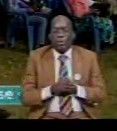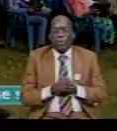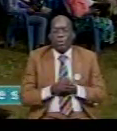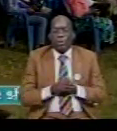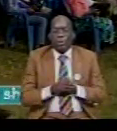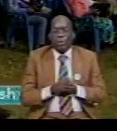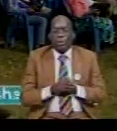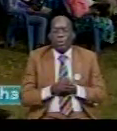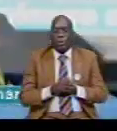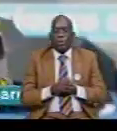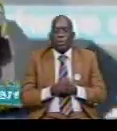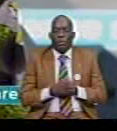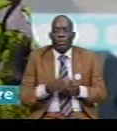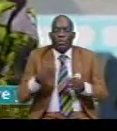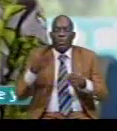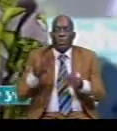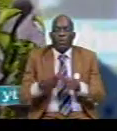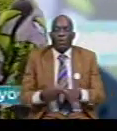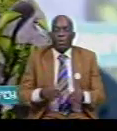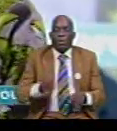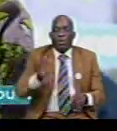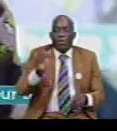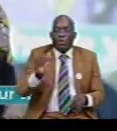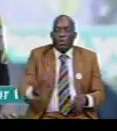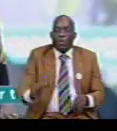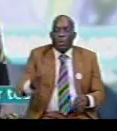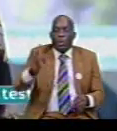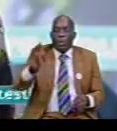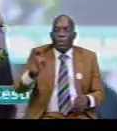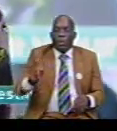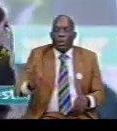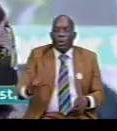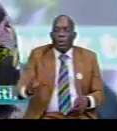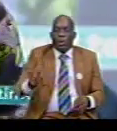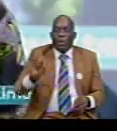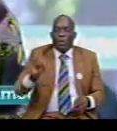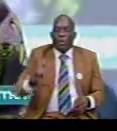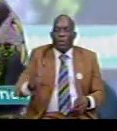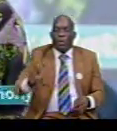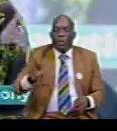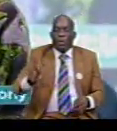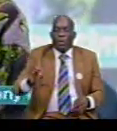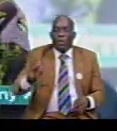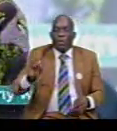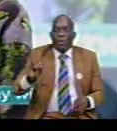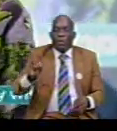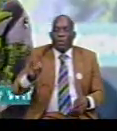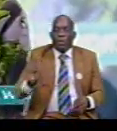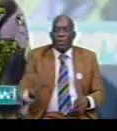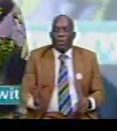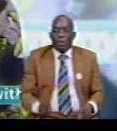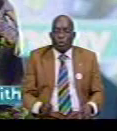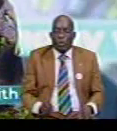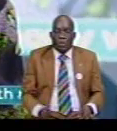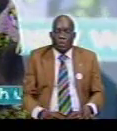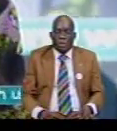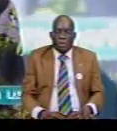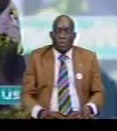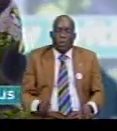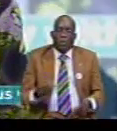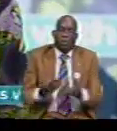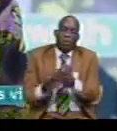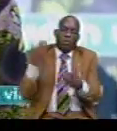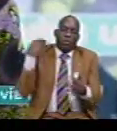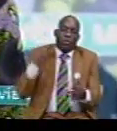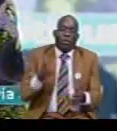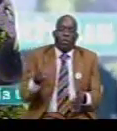Oruko mi ni Akoride, o wa lati Ibadan. Iti mo wo be dupe lowo Olorun ni pe lete lese ni mi. Bo